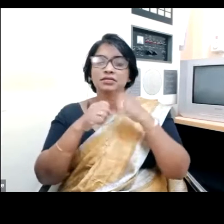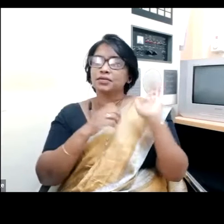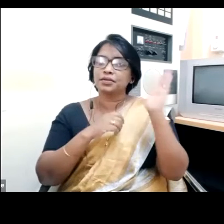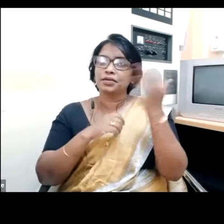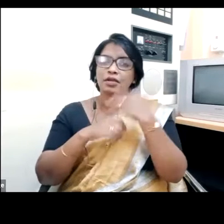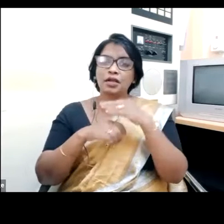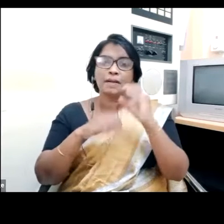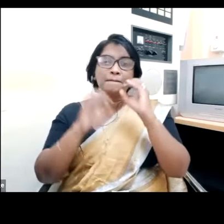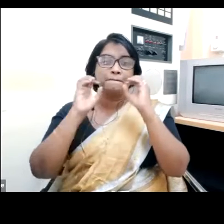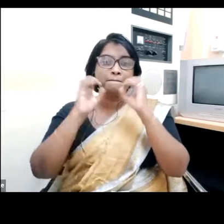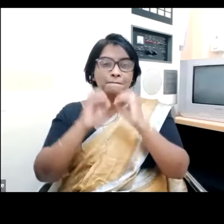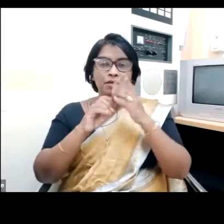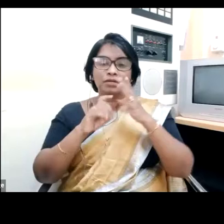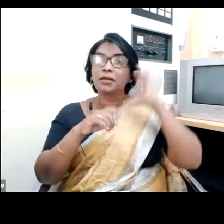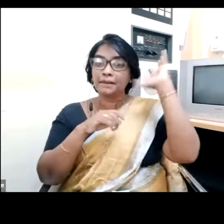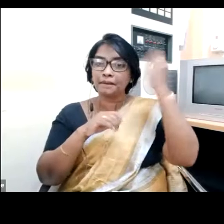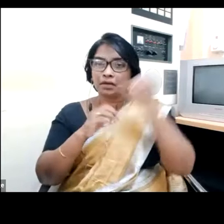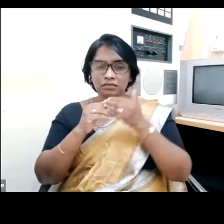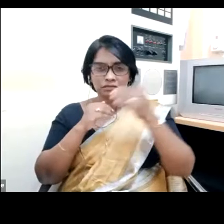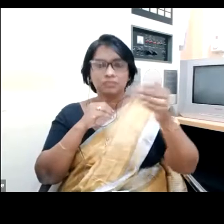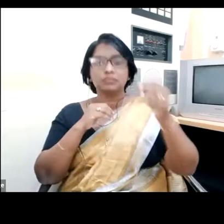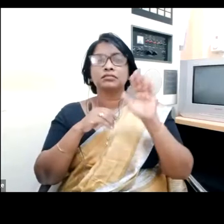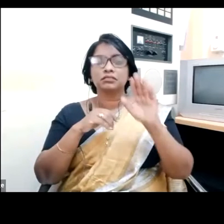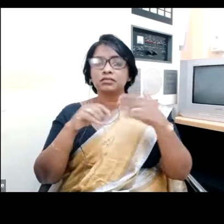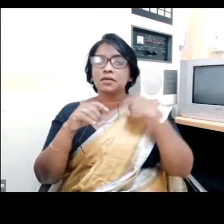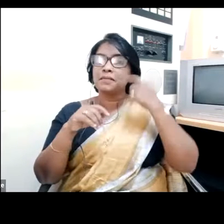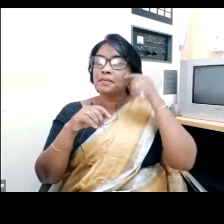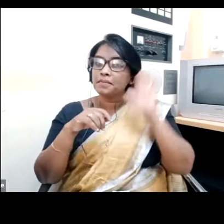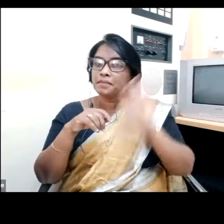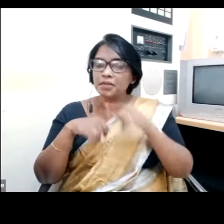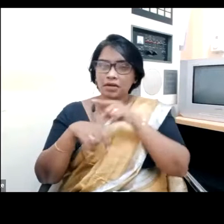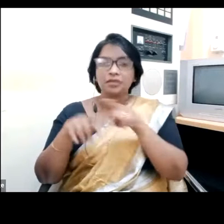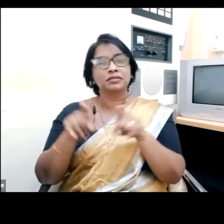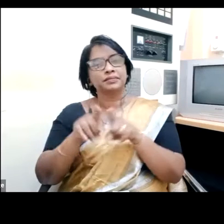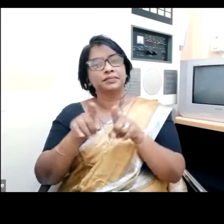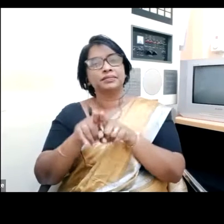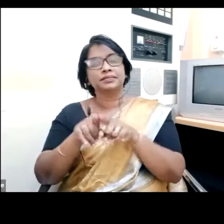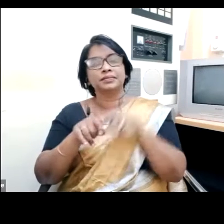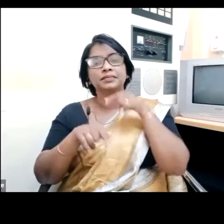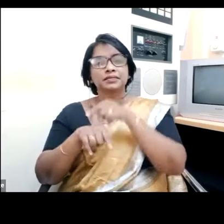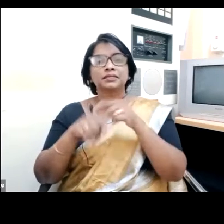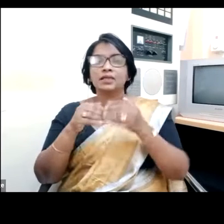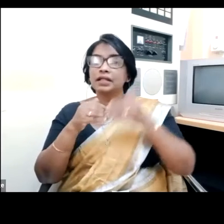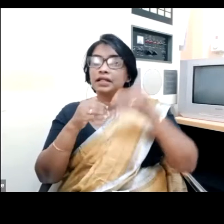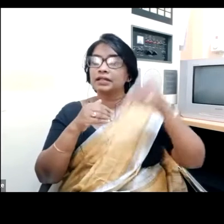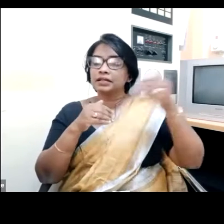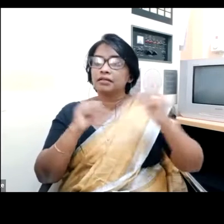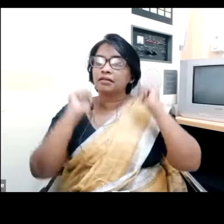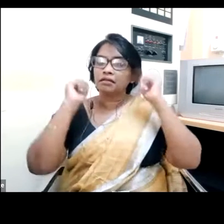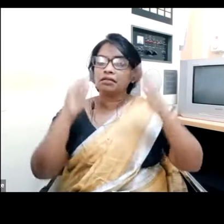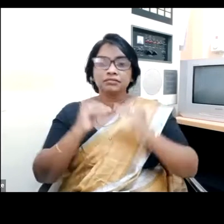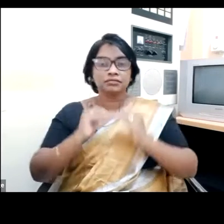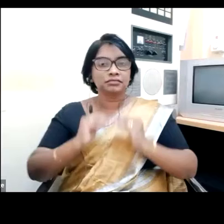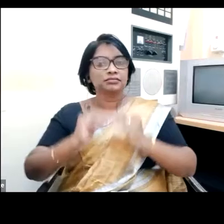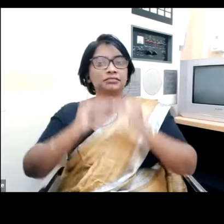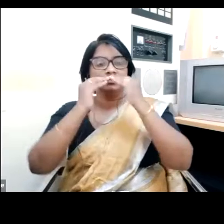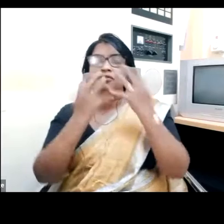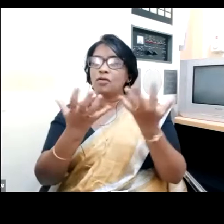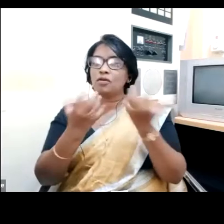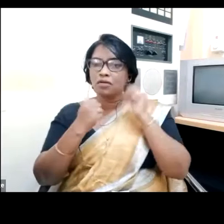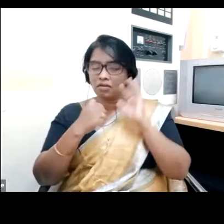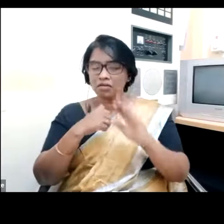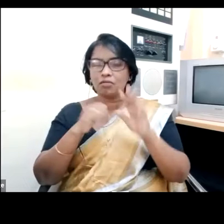ambitious interim targets to demonstrate continued progress, and therefore any credible non-zero corporate strategy needs to